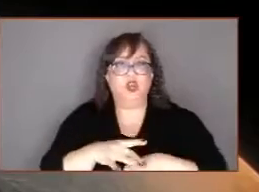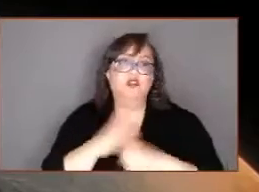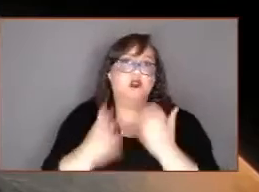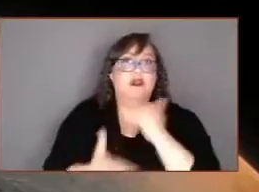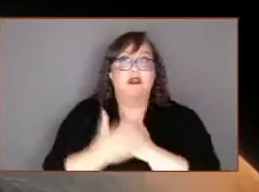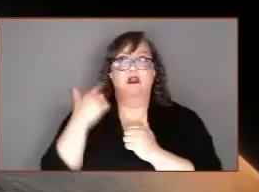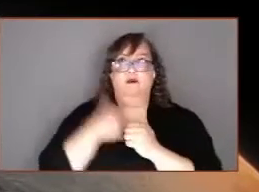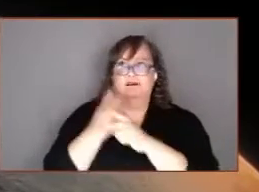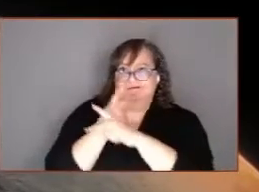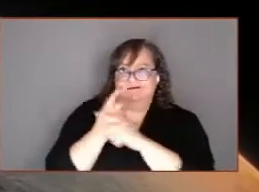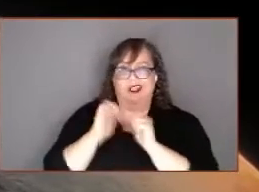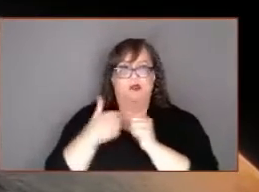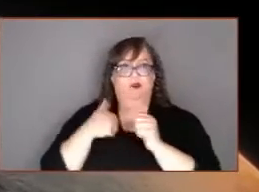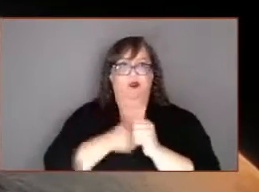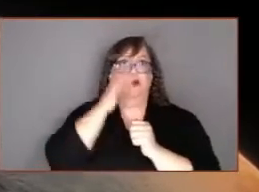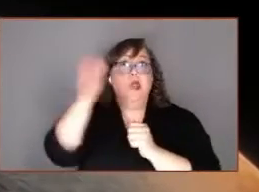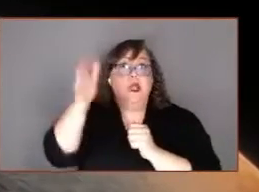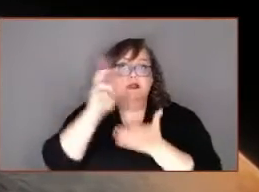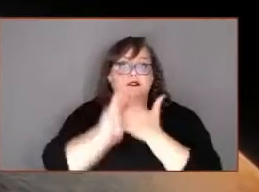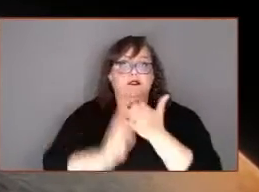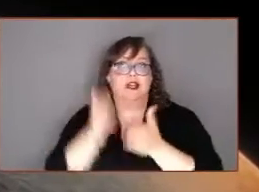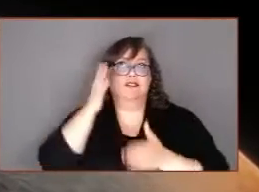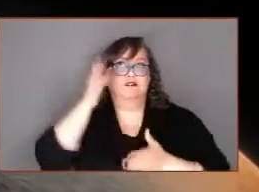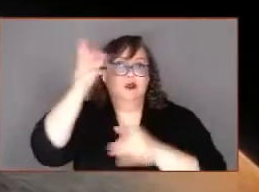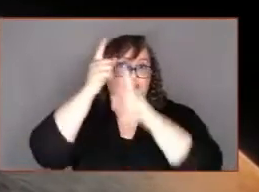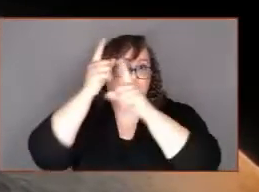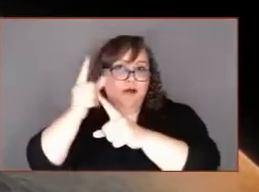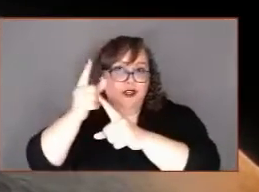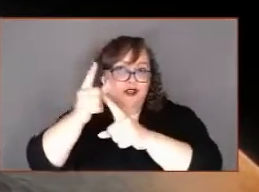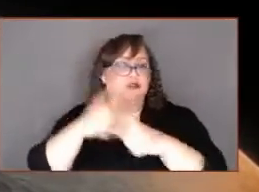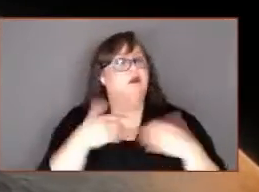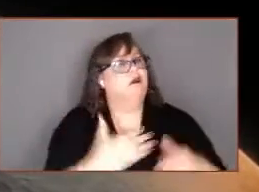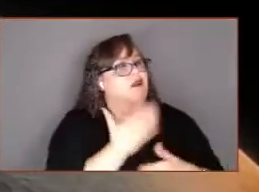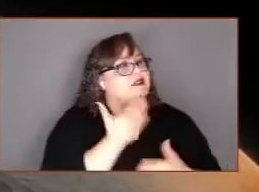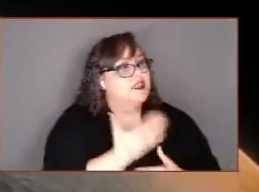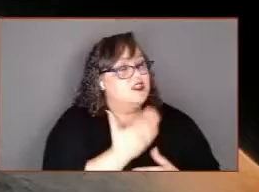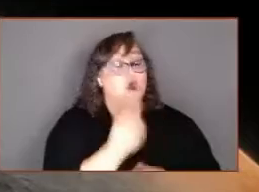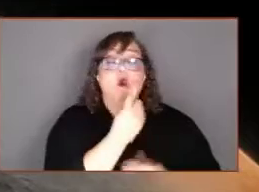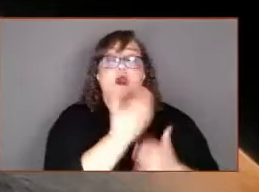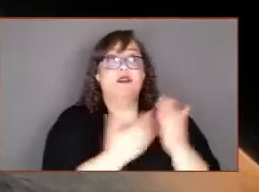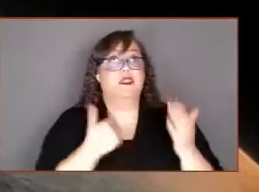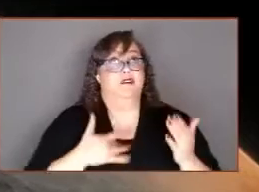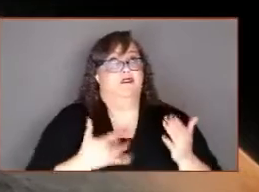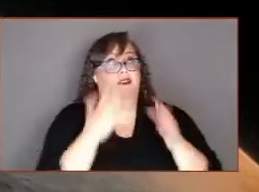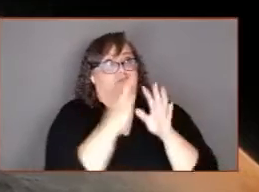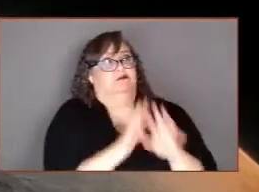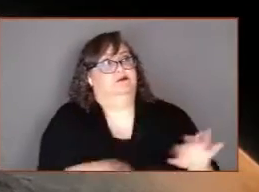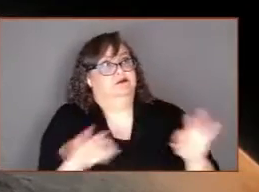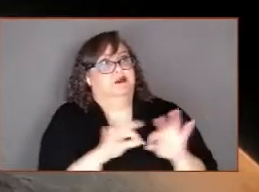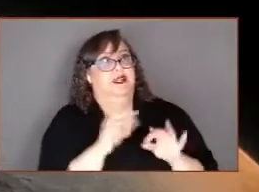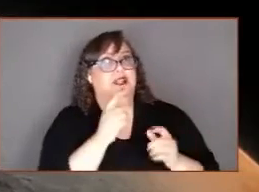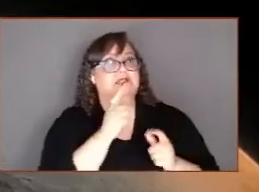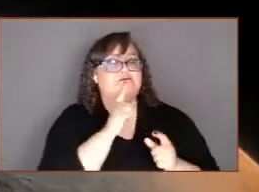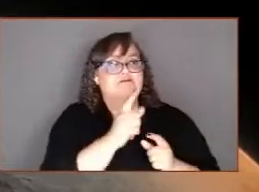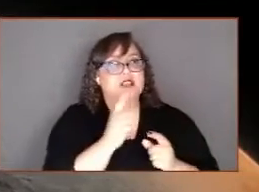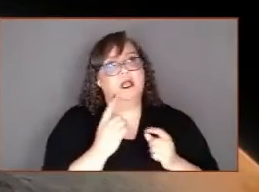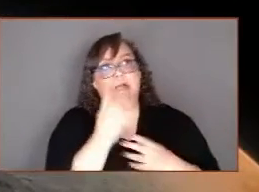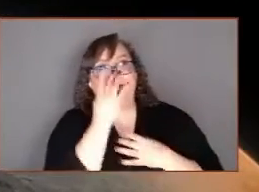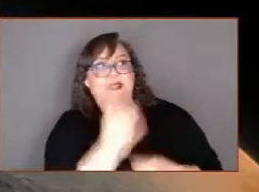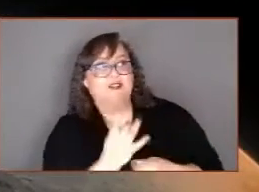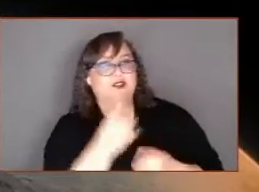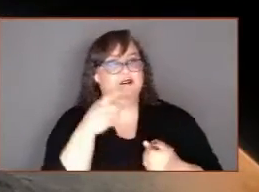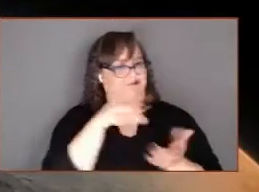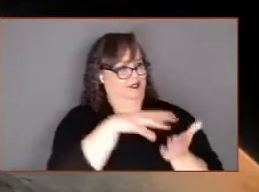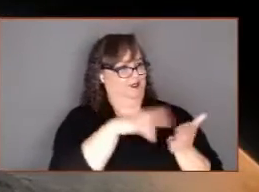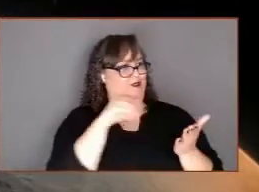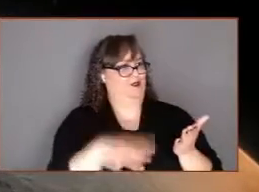you. And something that I think, Alejandro, is super cool about this challenge is it's all about students and getting their ideas. So how can students,